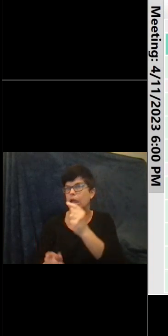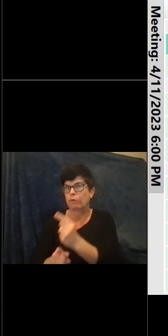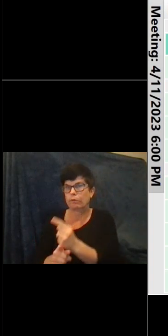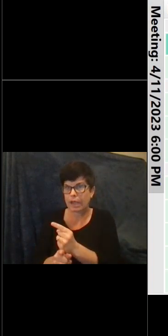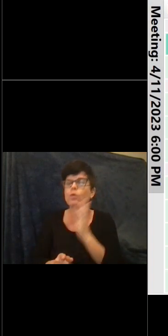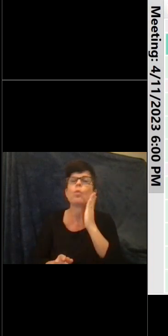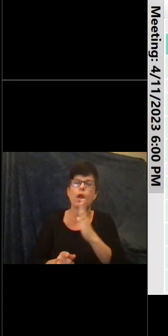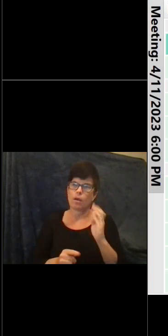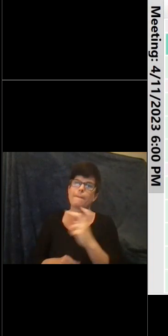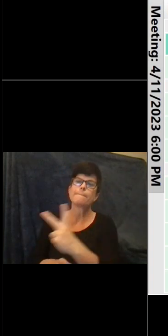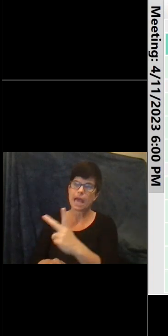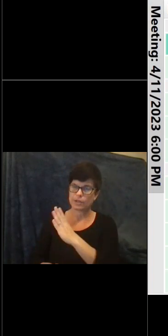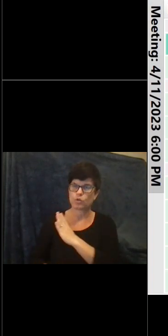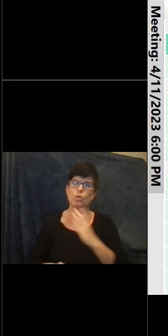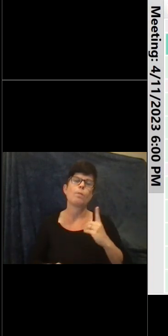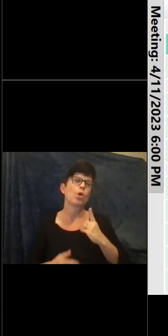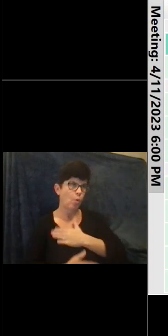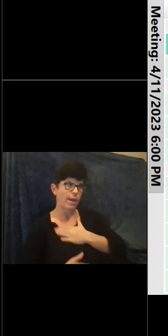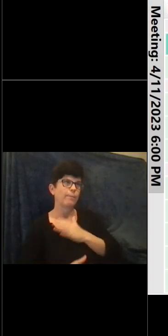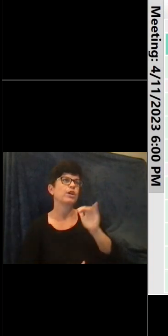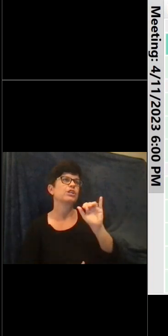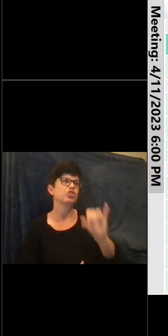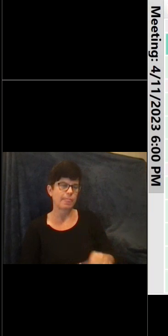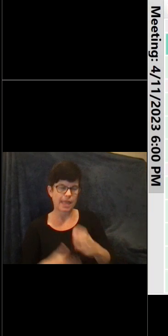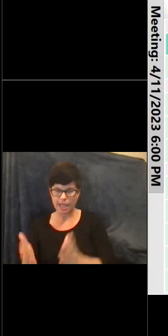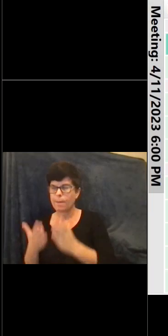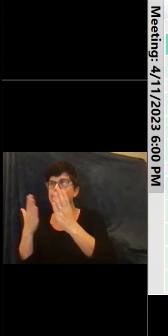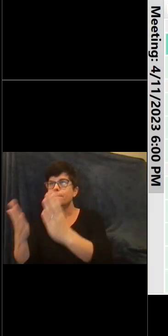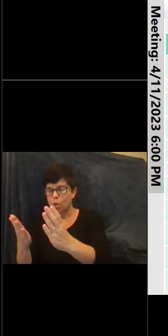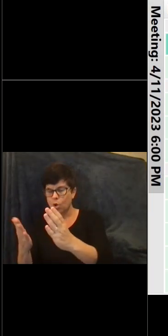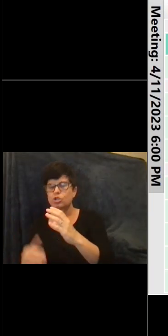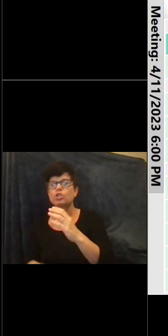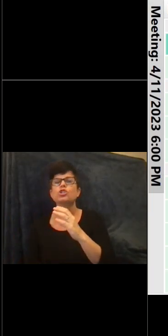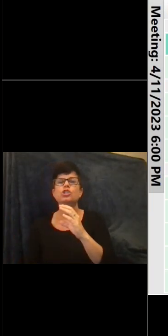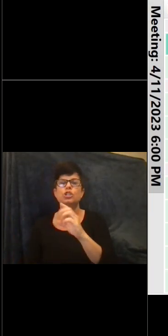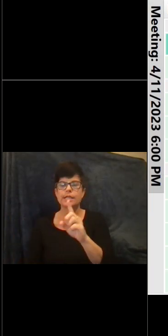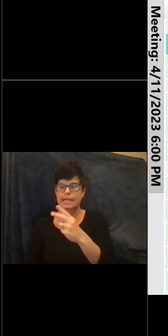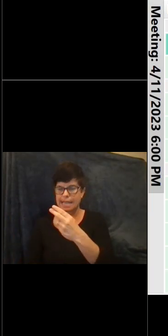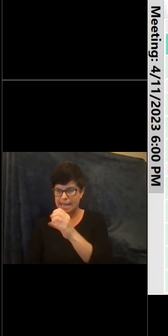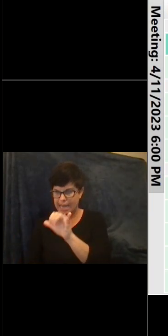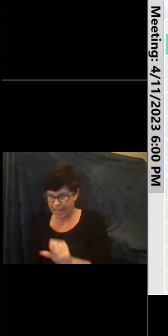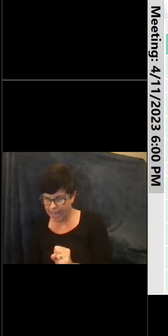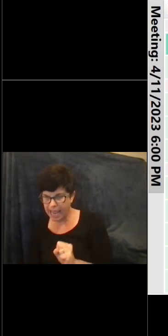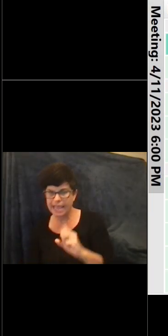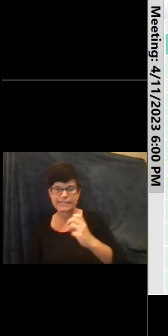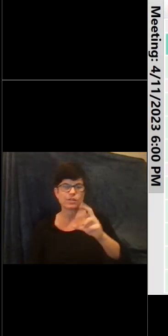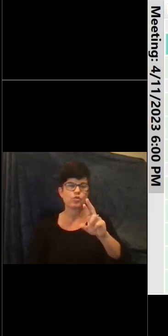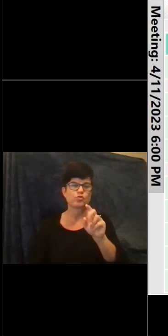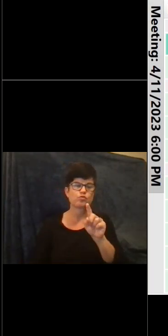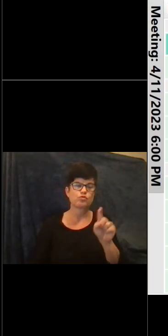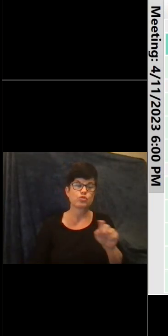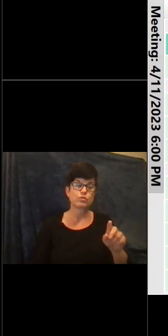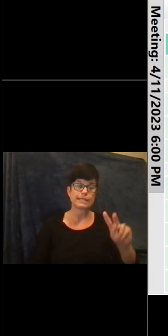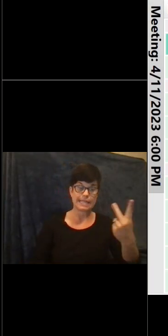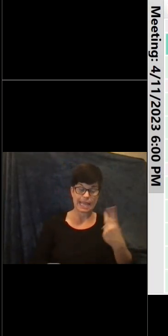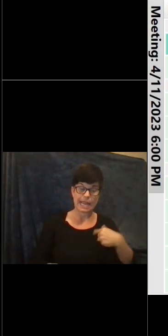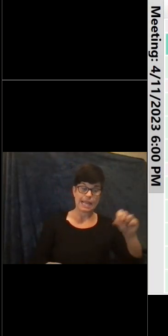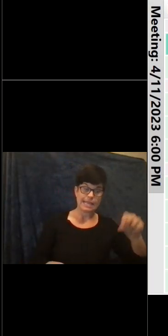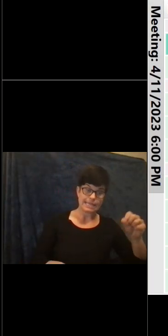have a motion from board member Hay, second from board member Cruz. All those in favor say aye. Aye. Aye. All those who oppose say